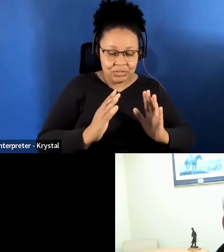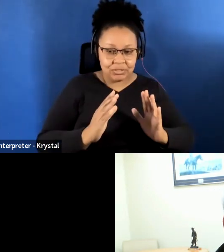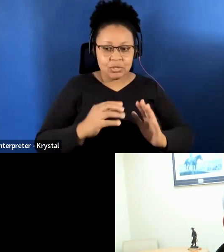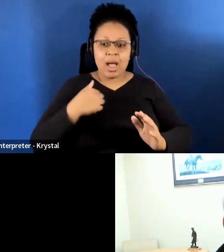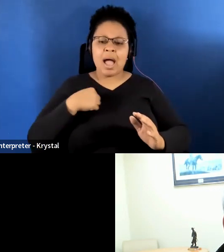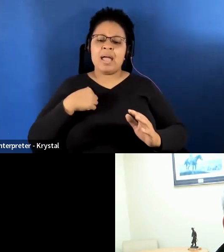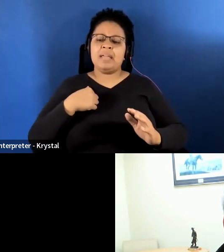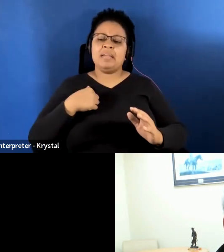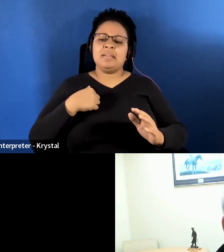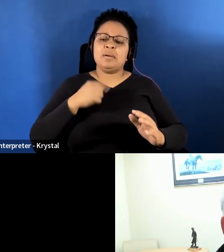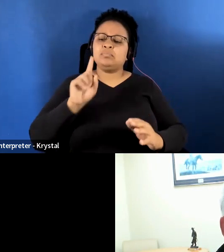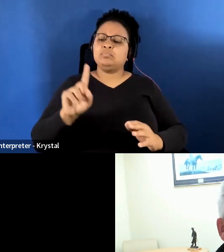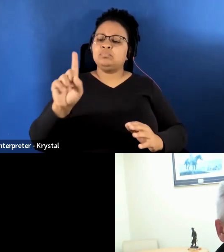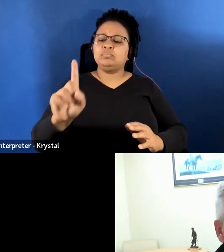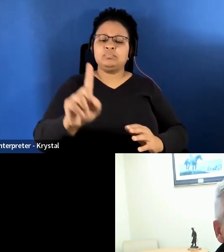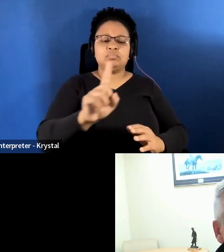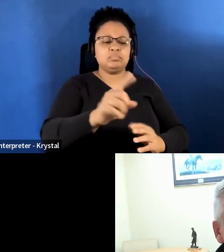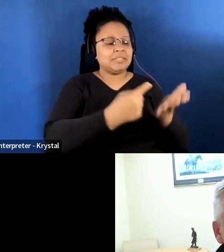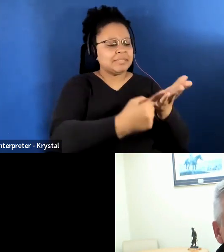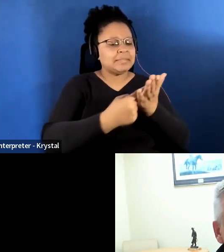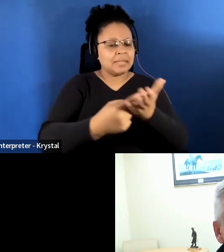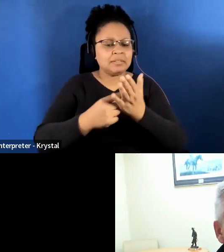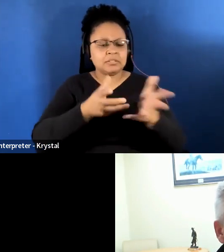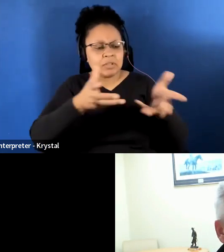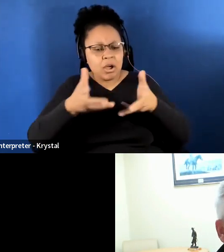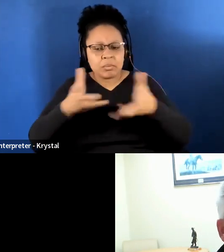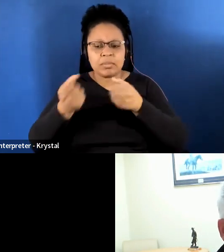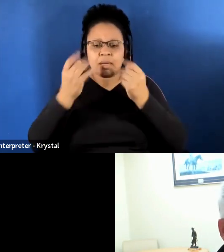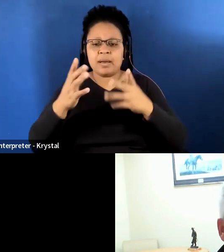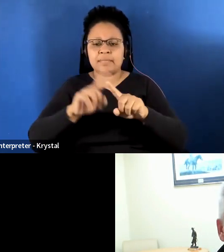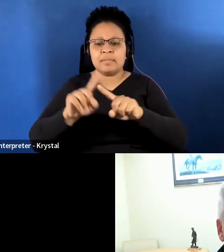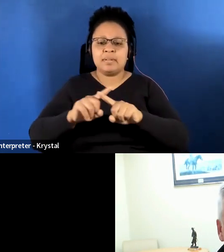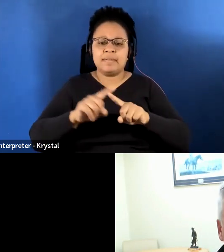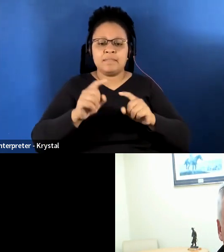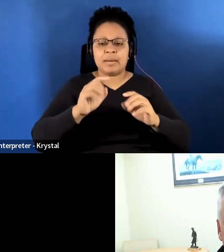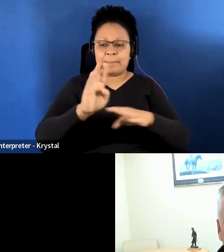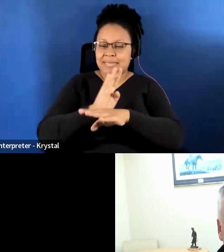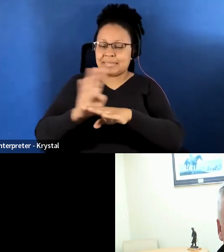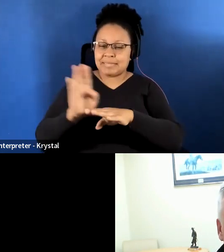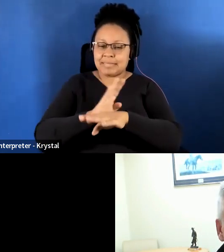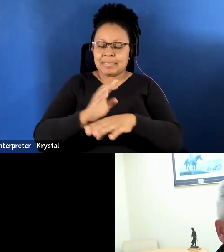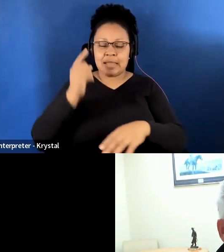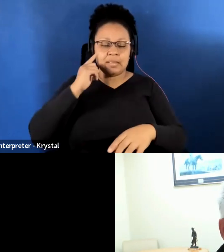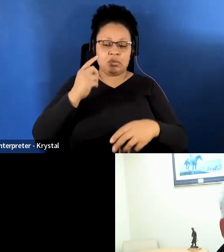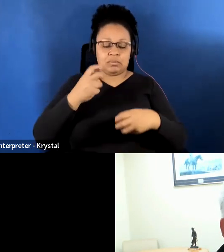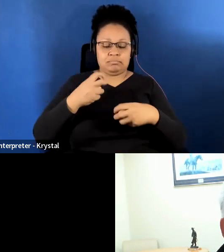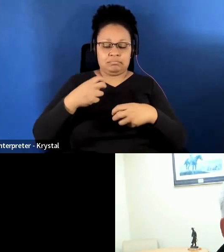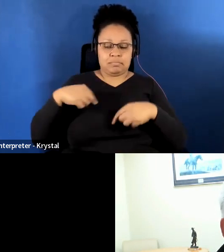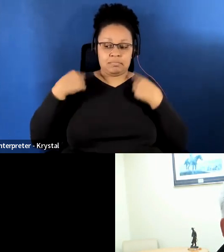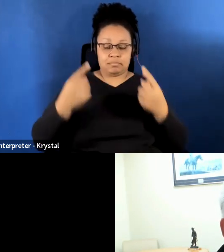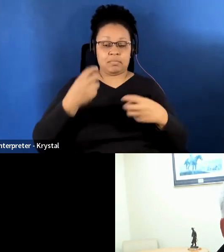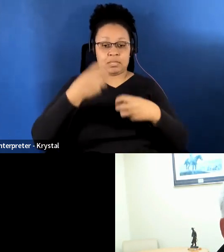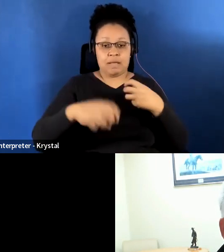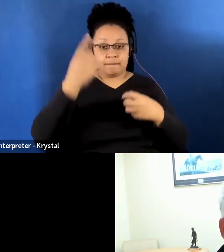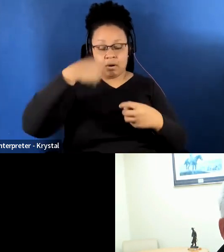talked to a lot of different businesses. And what I think has always been hard for us, we've